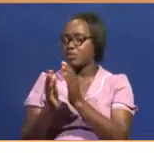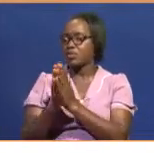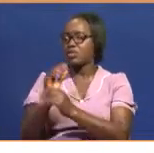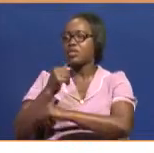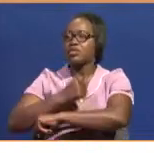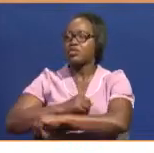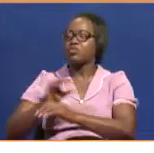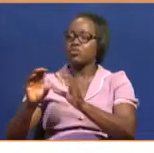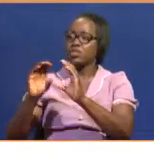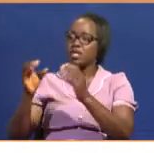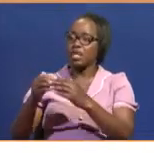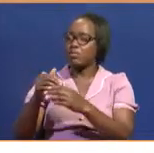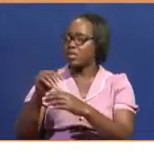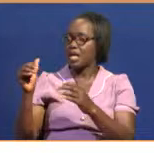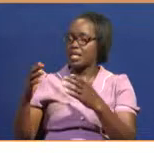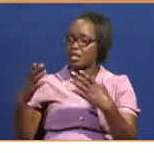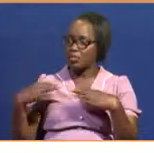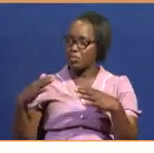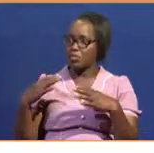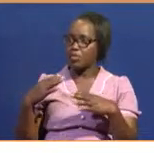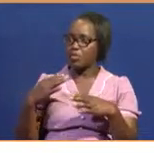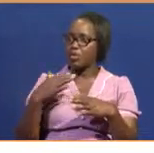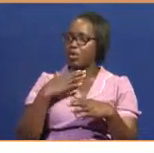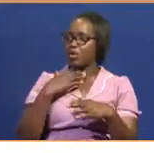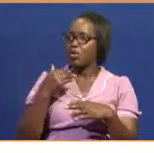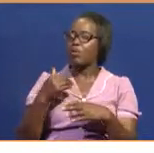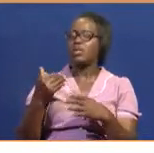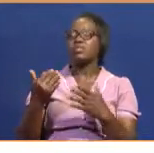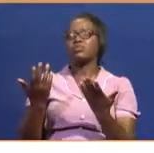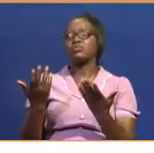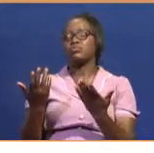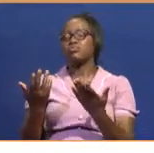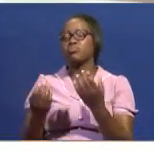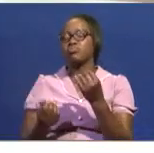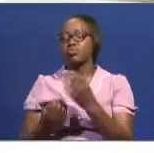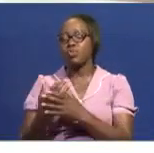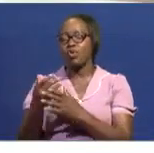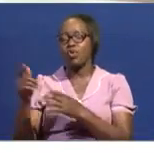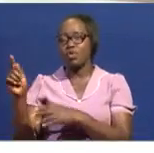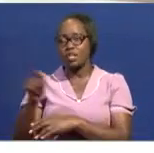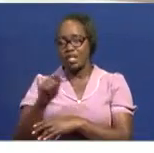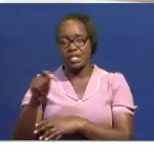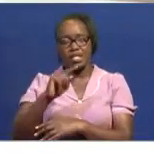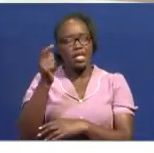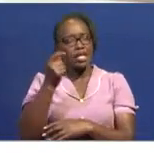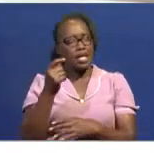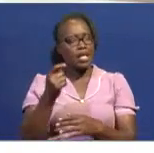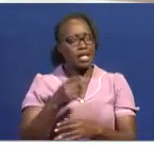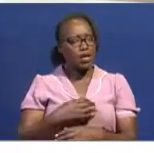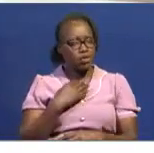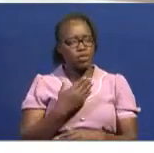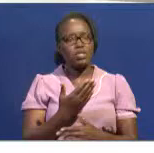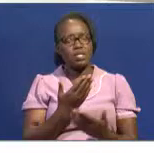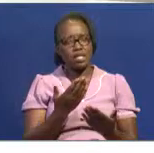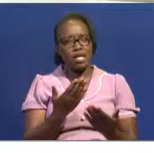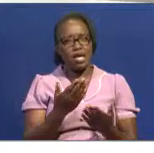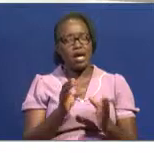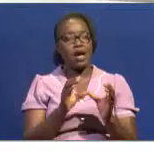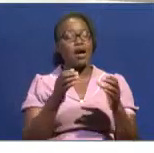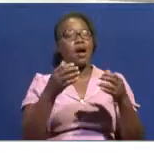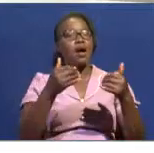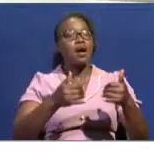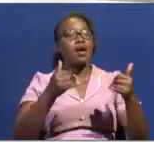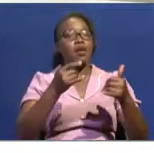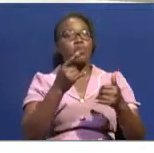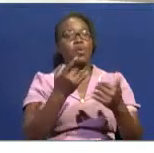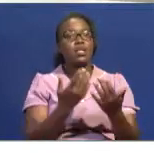with clubs, and other people who are interested in tennis for us to grow the sport. Well, Kenya, because of hosting the Billie Jean King Cup, one of the things that